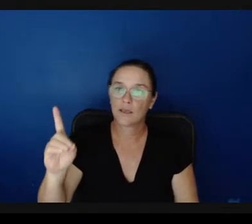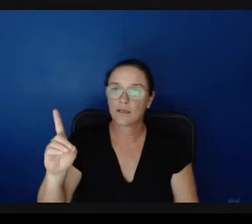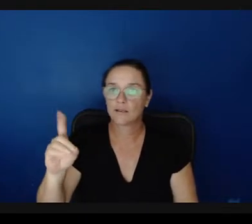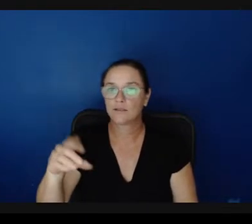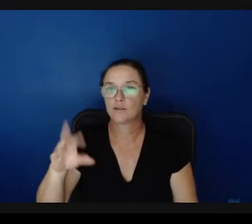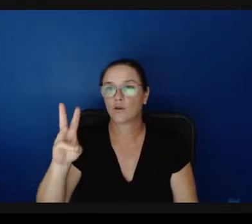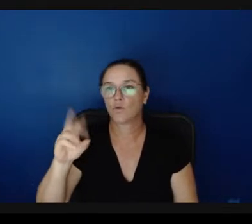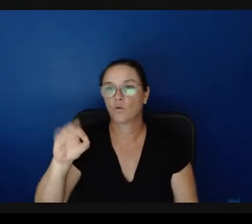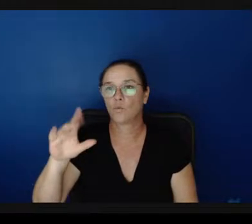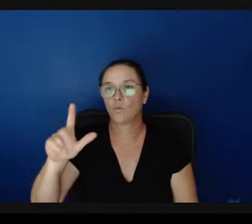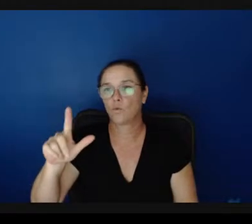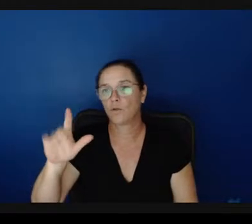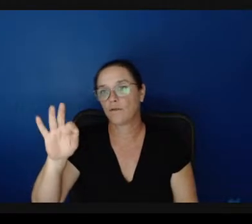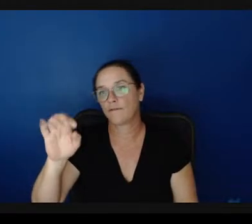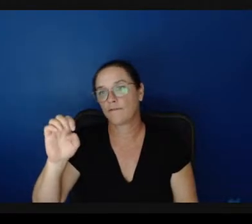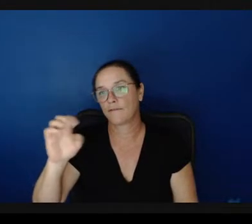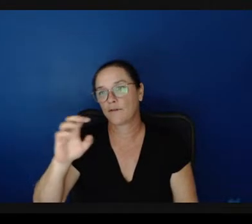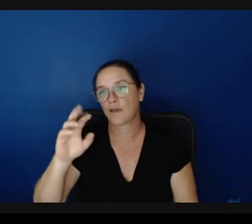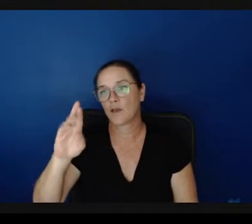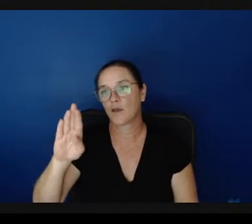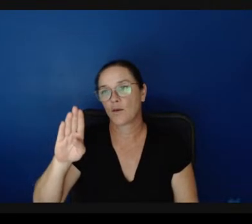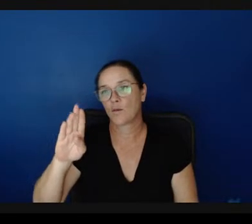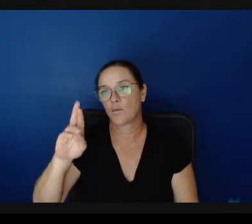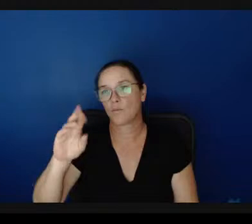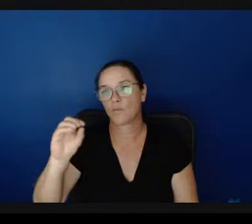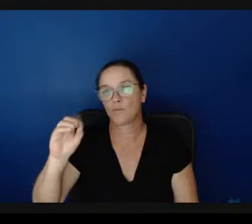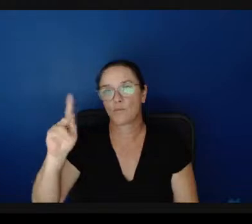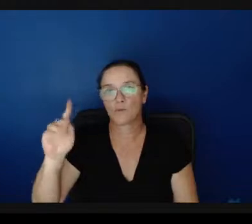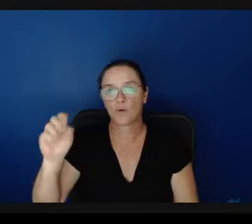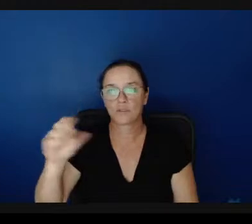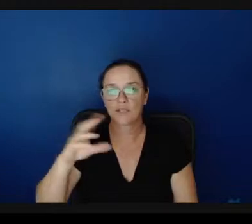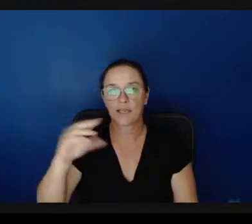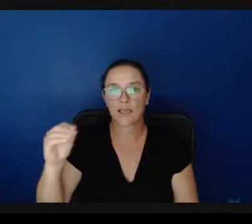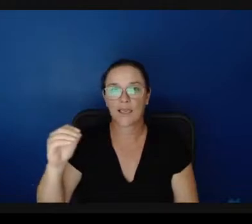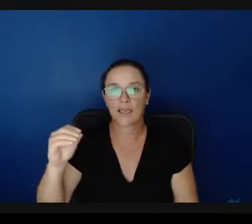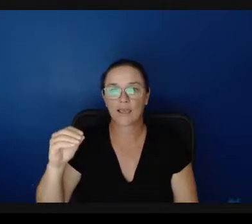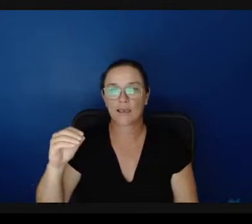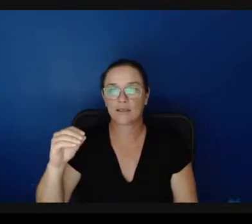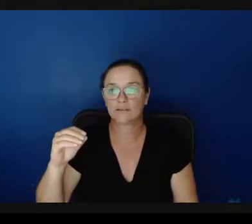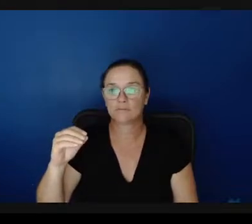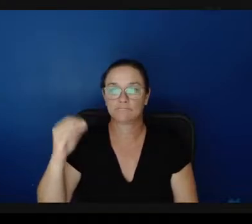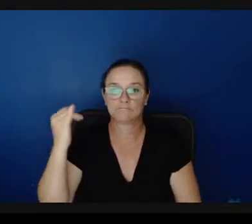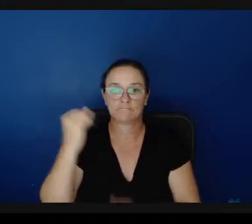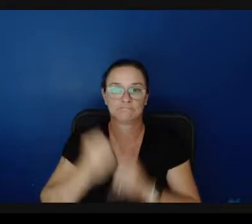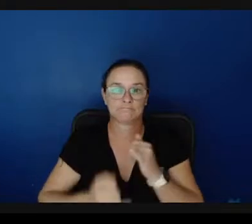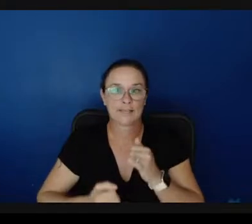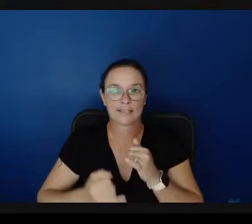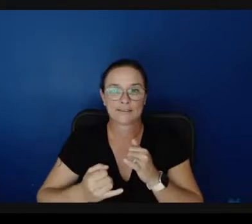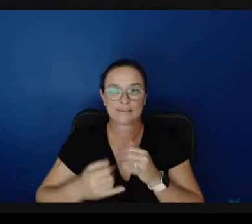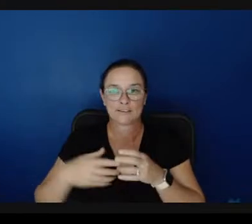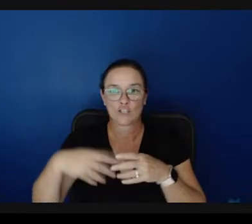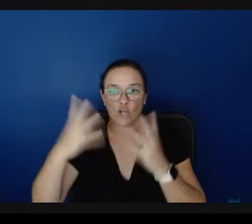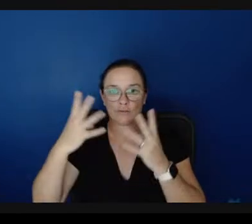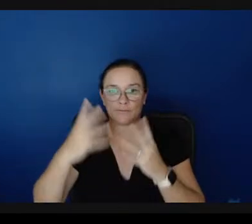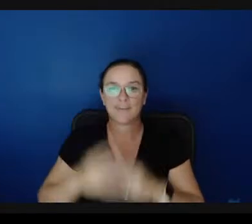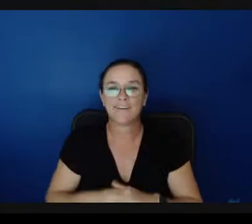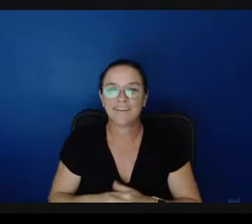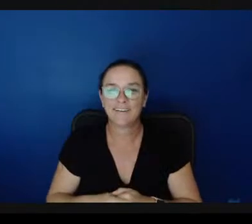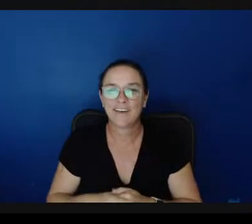Asta Miklius. So a combination here of, I'll just come down so you can see, Rice